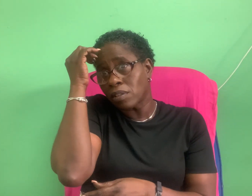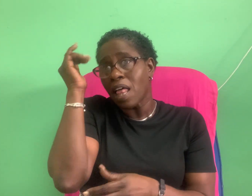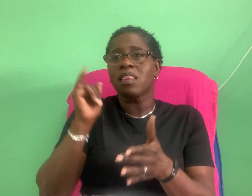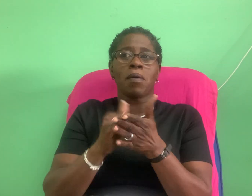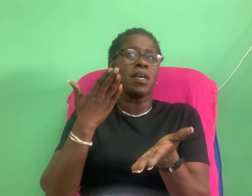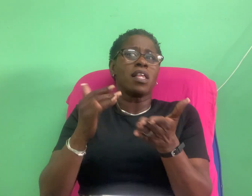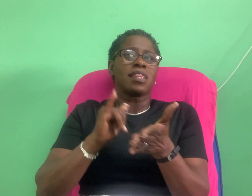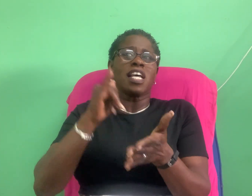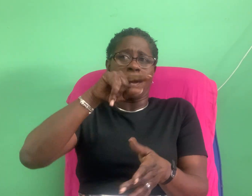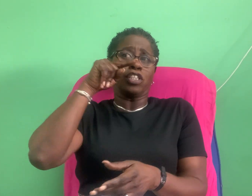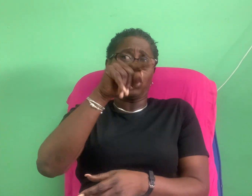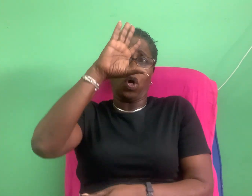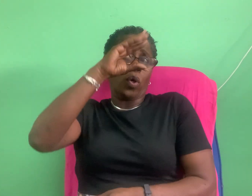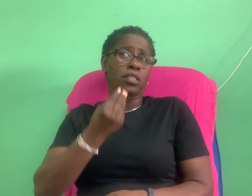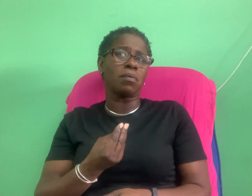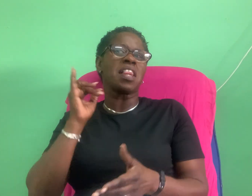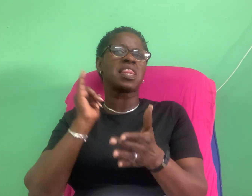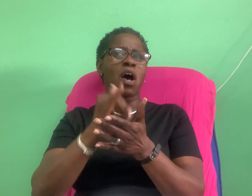place.